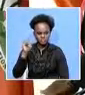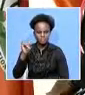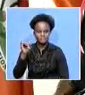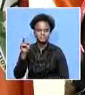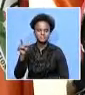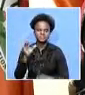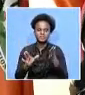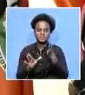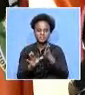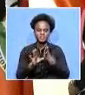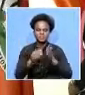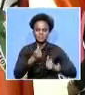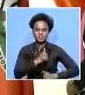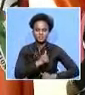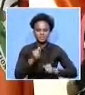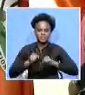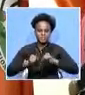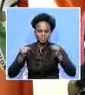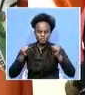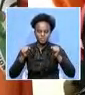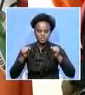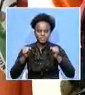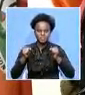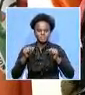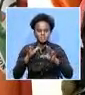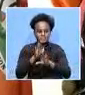Zambia Air Force.